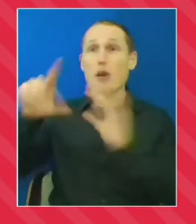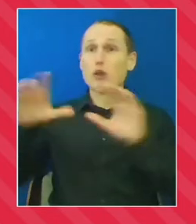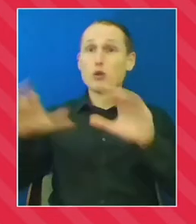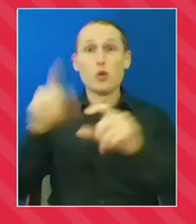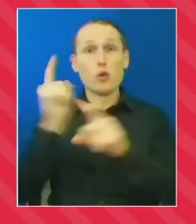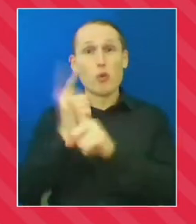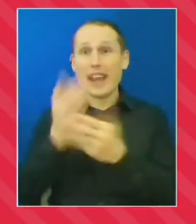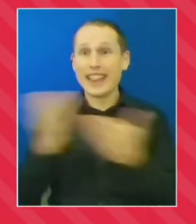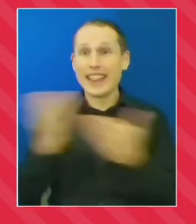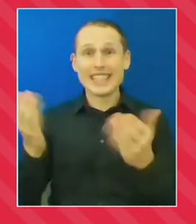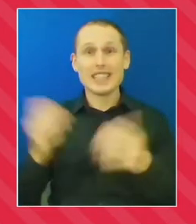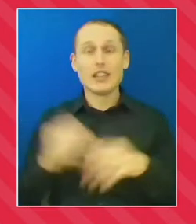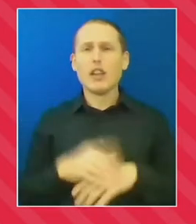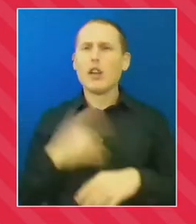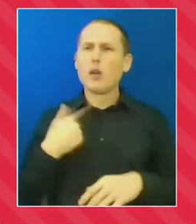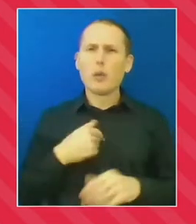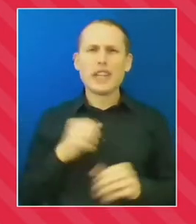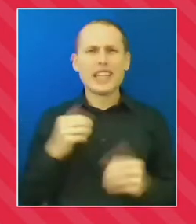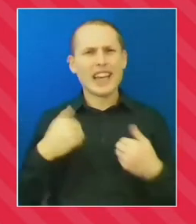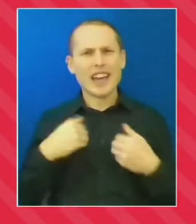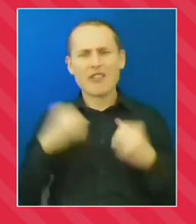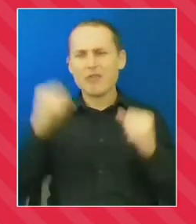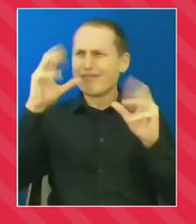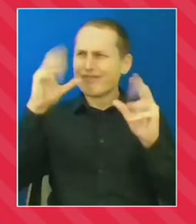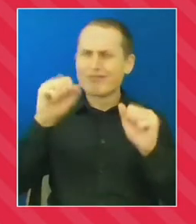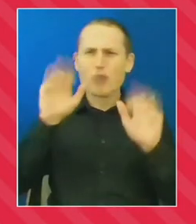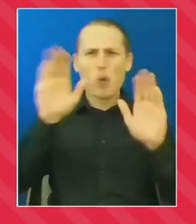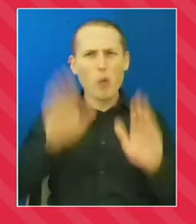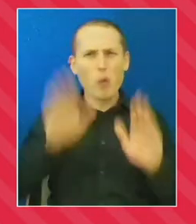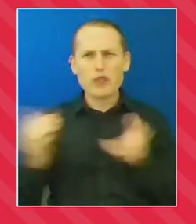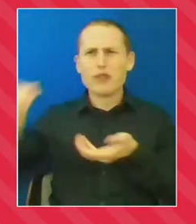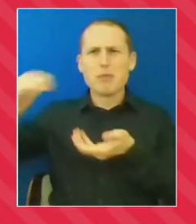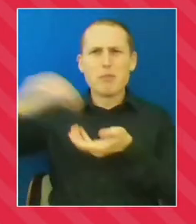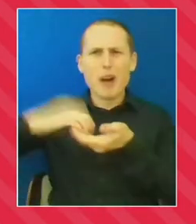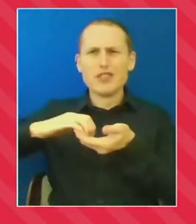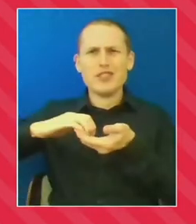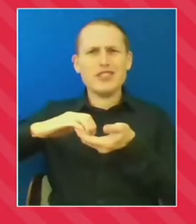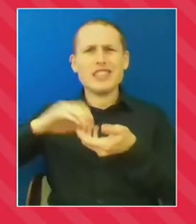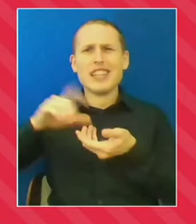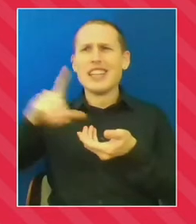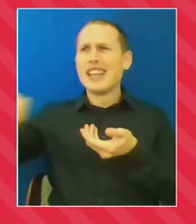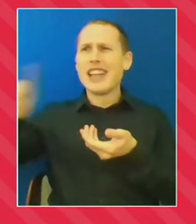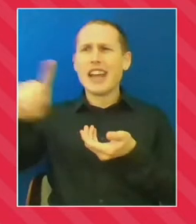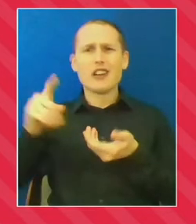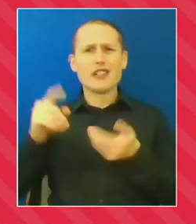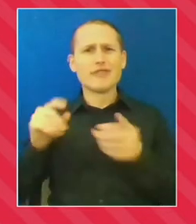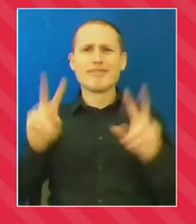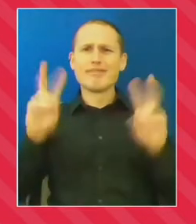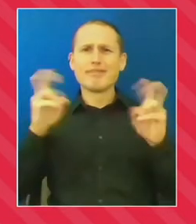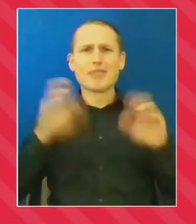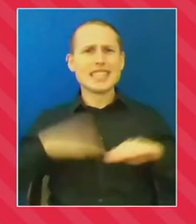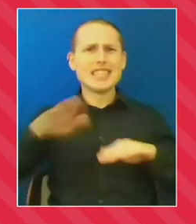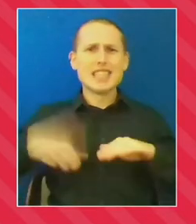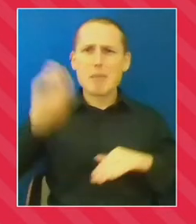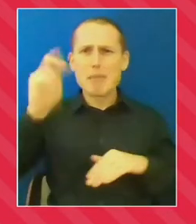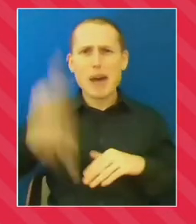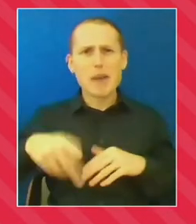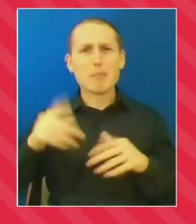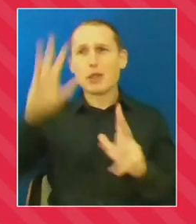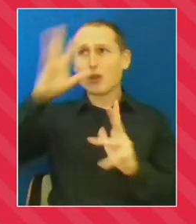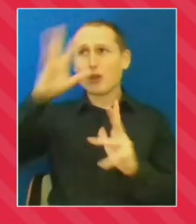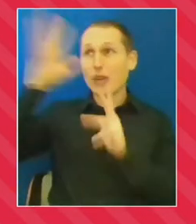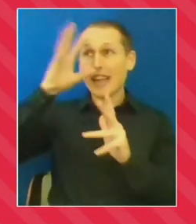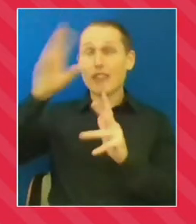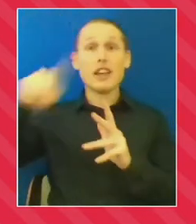wonderful partners who have found ways to step up and be creative, and they're making money while doing